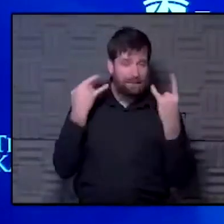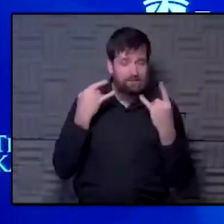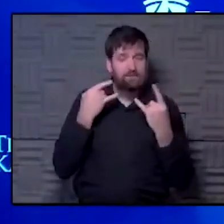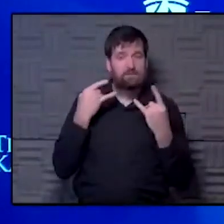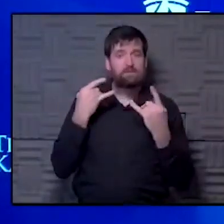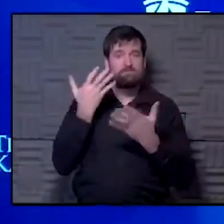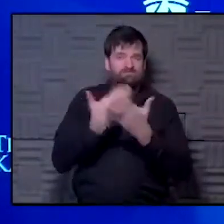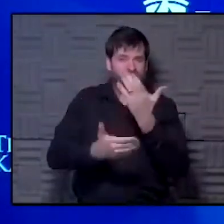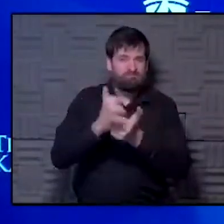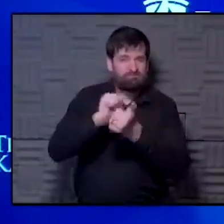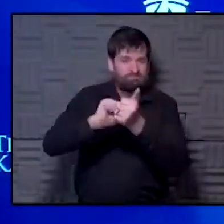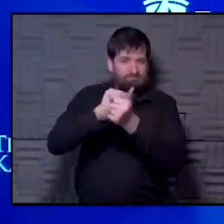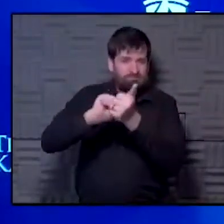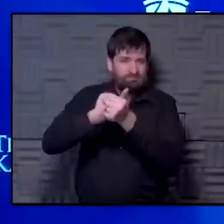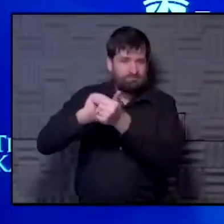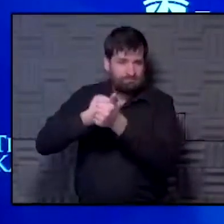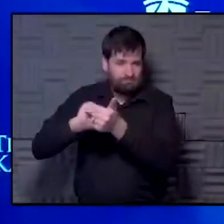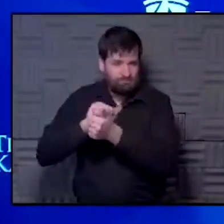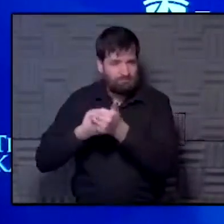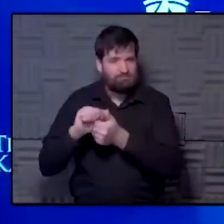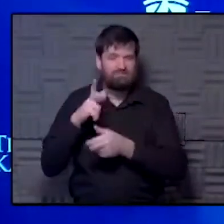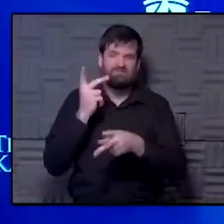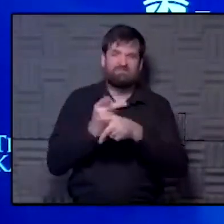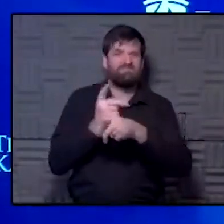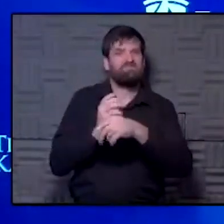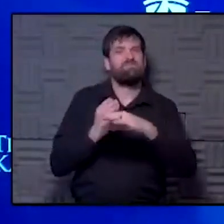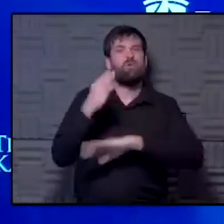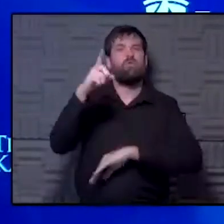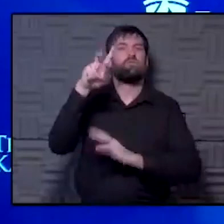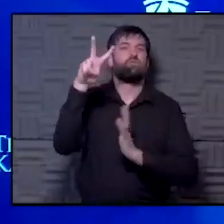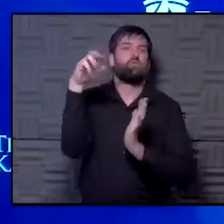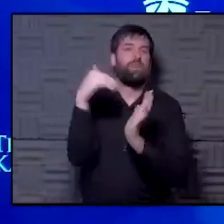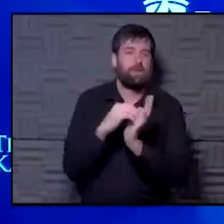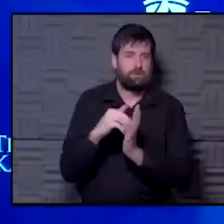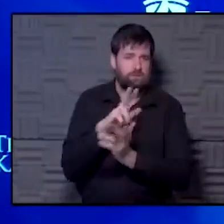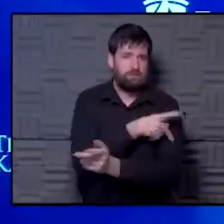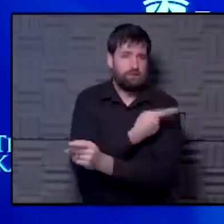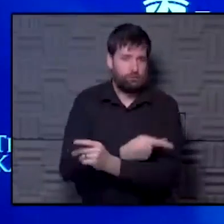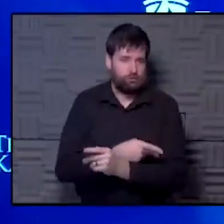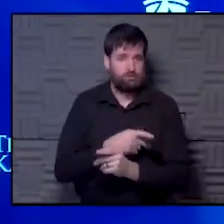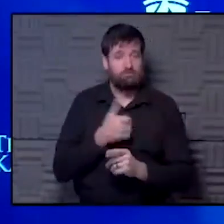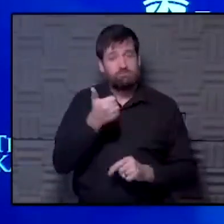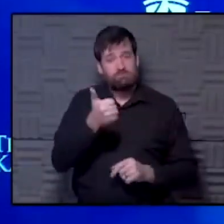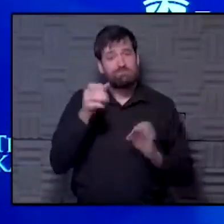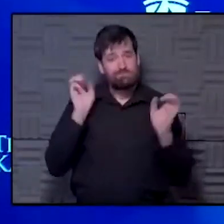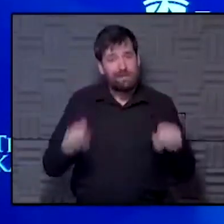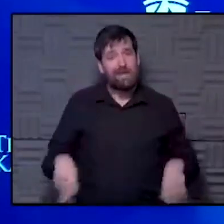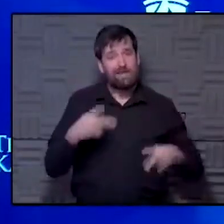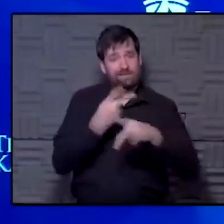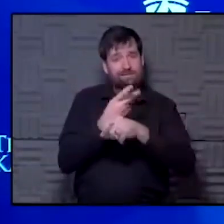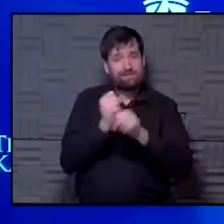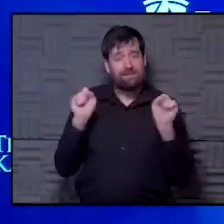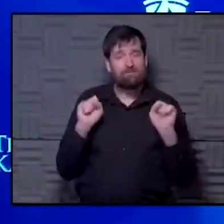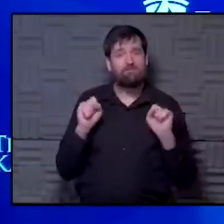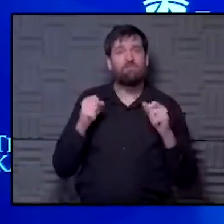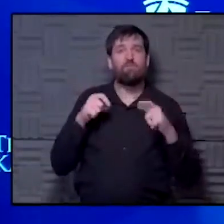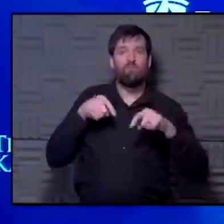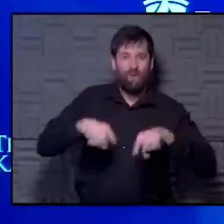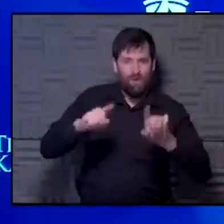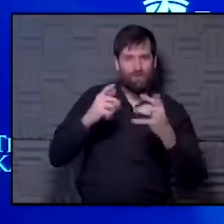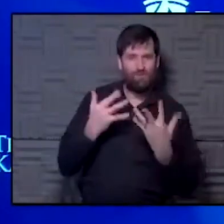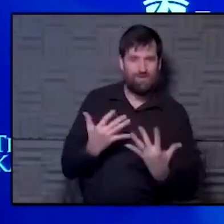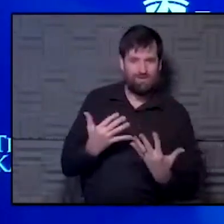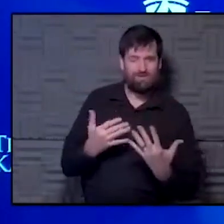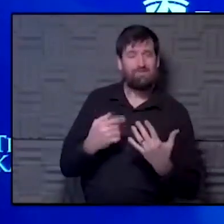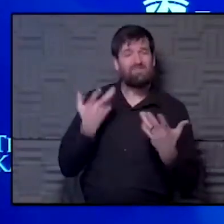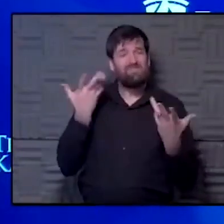and washing their hands and taking care of over 2,000 COVID patients. You can stay safe while you await the vaccine.